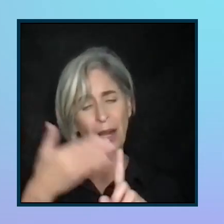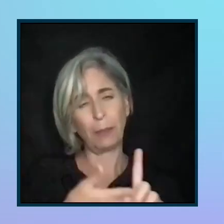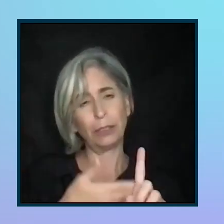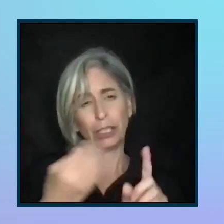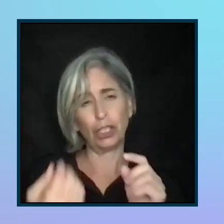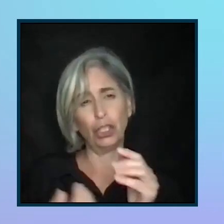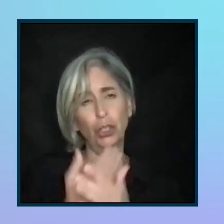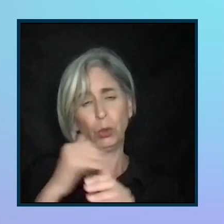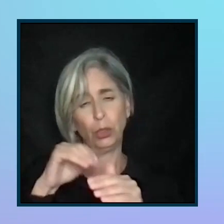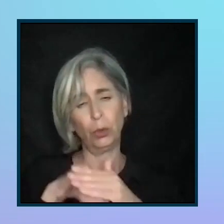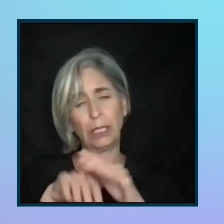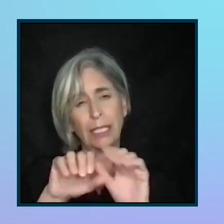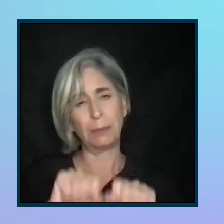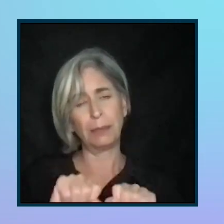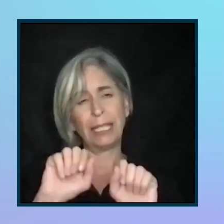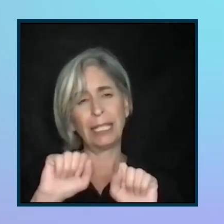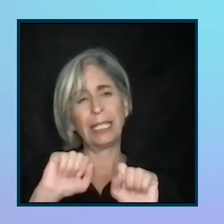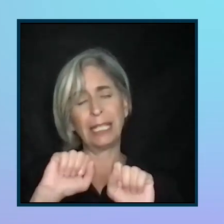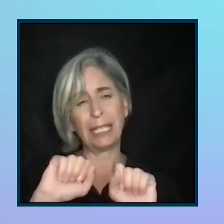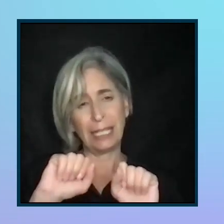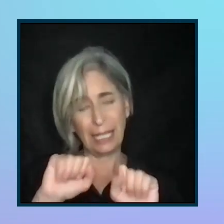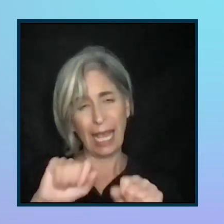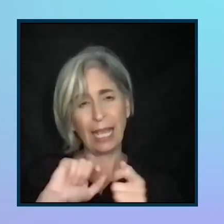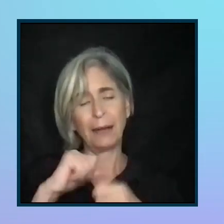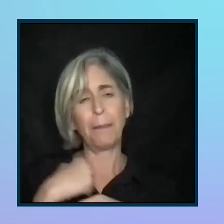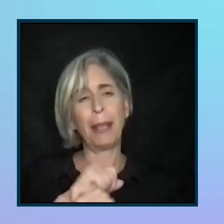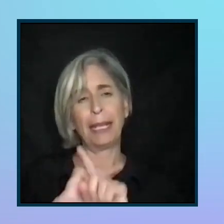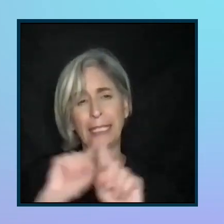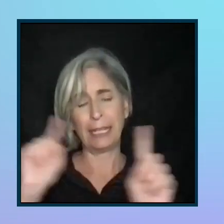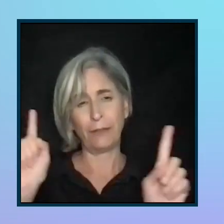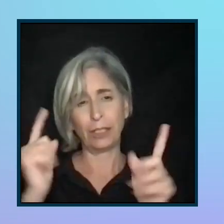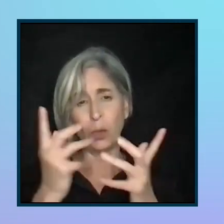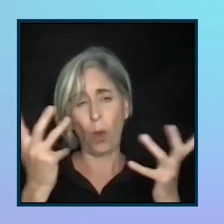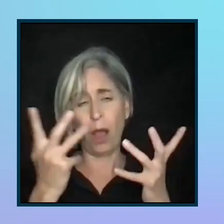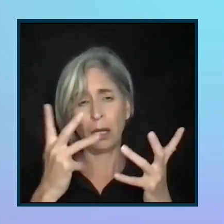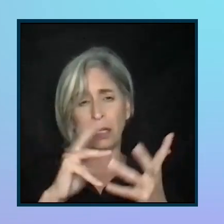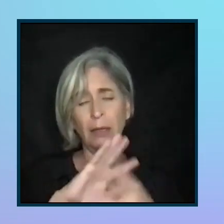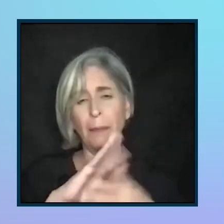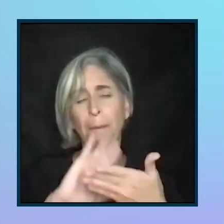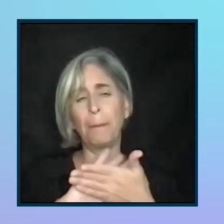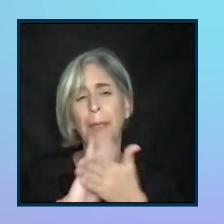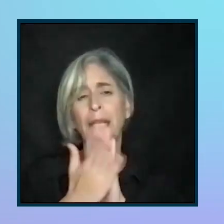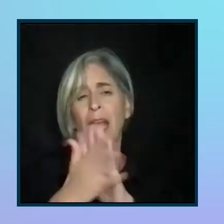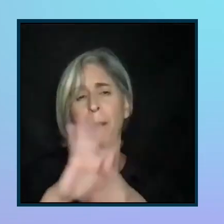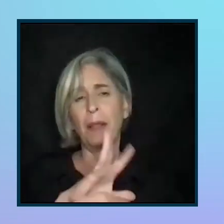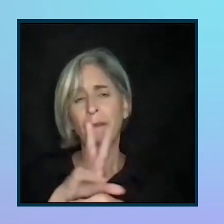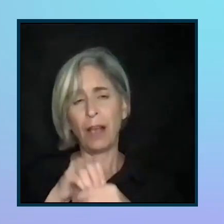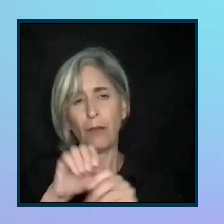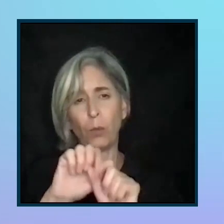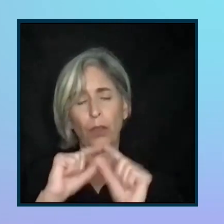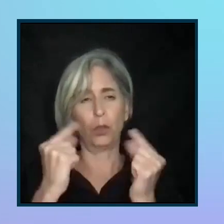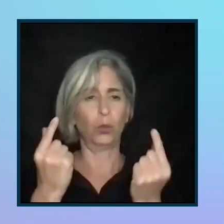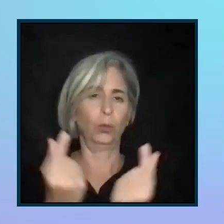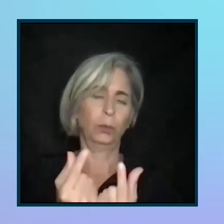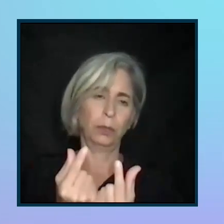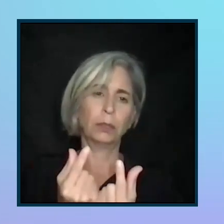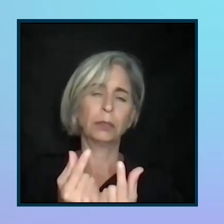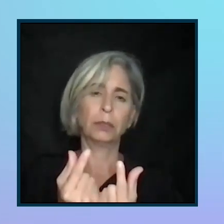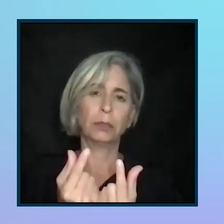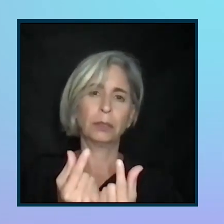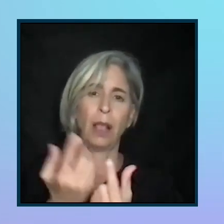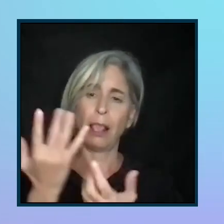new to accessibility can make a substantial difference is to get involved with groups